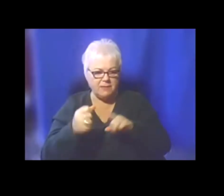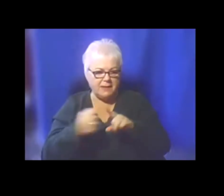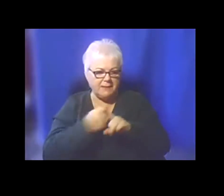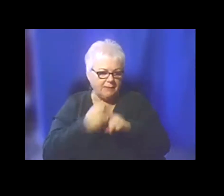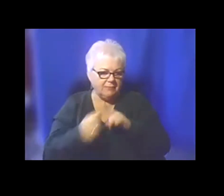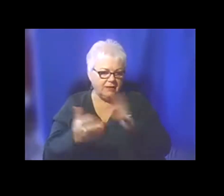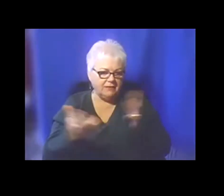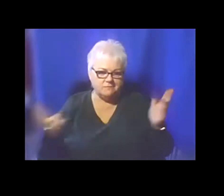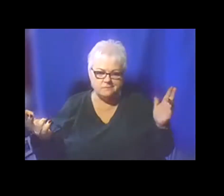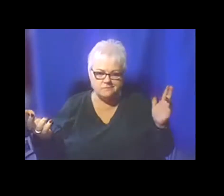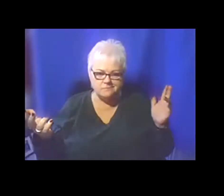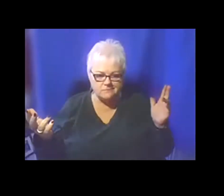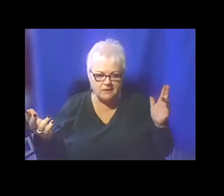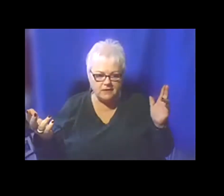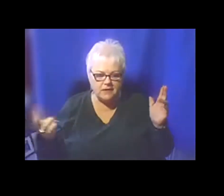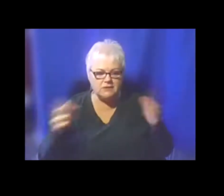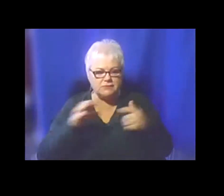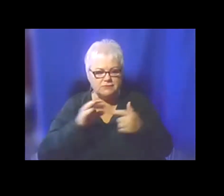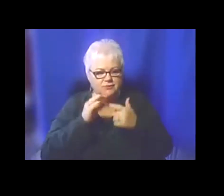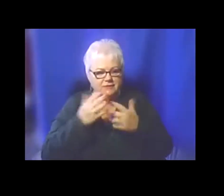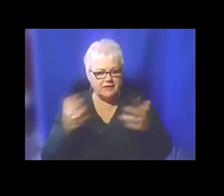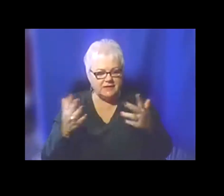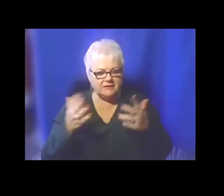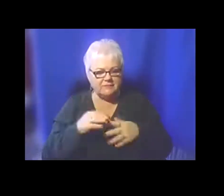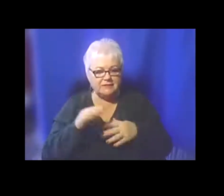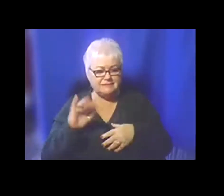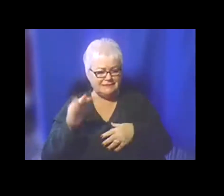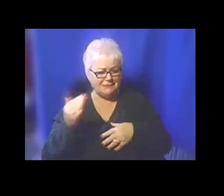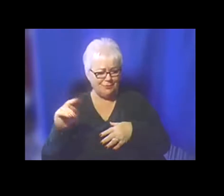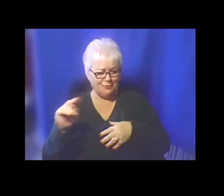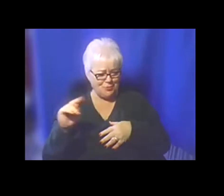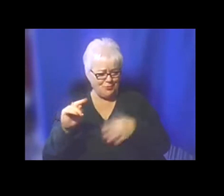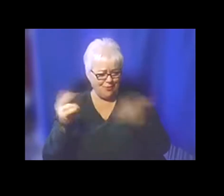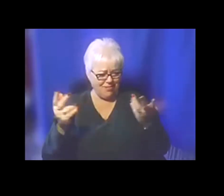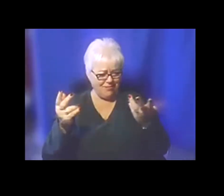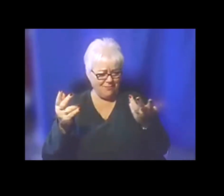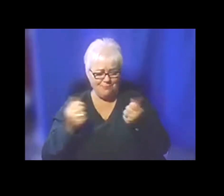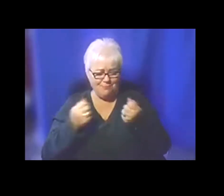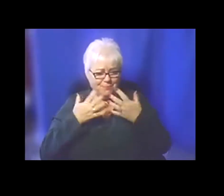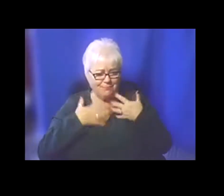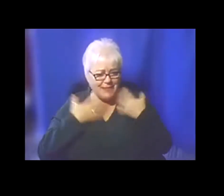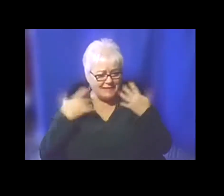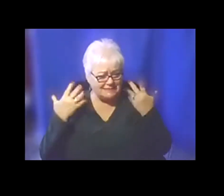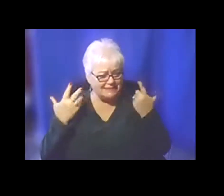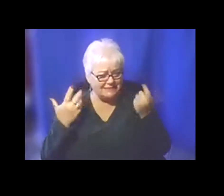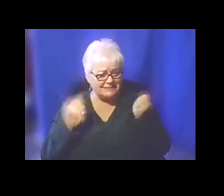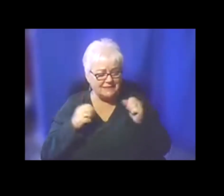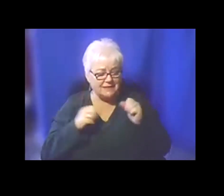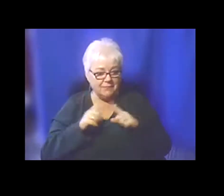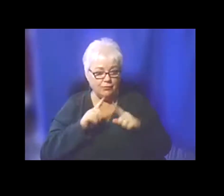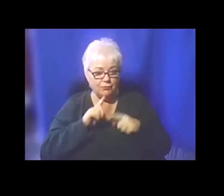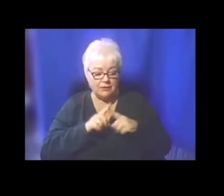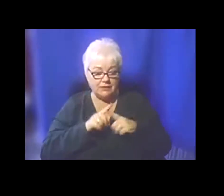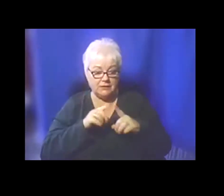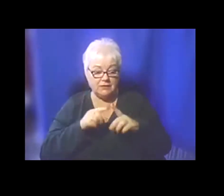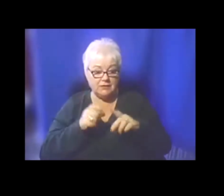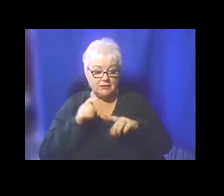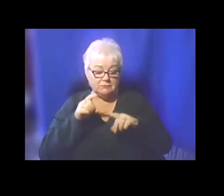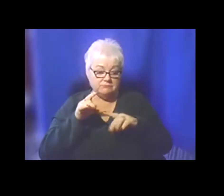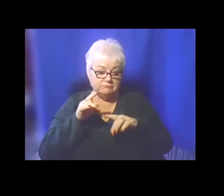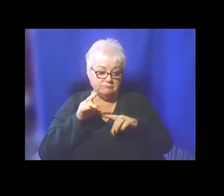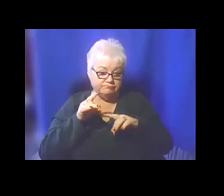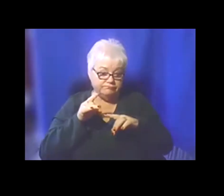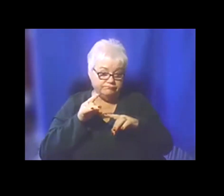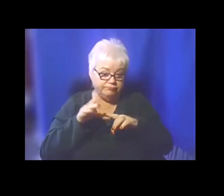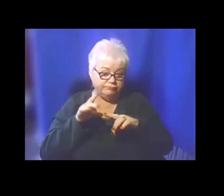like certain things that might seem very neutral or even very pleasant to us might actually spark or